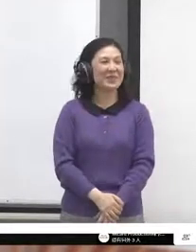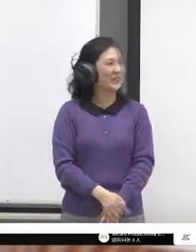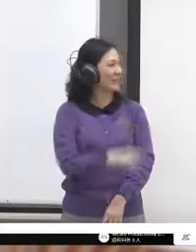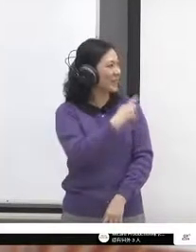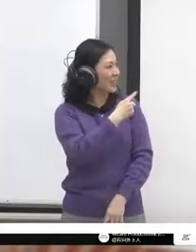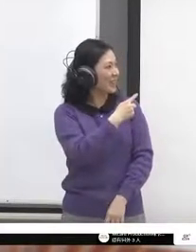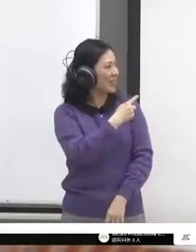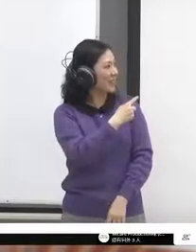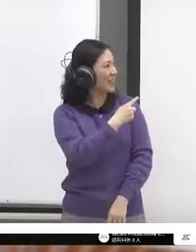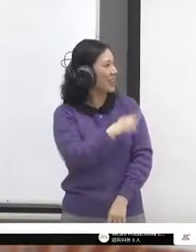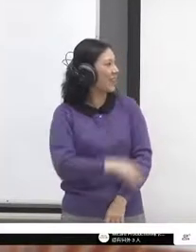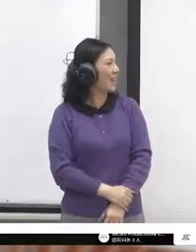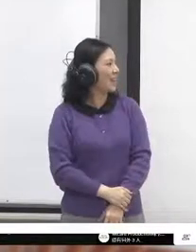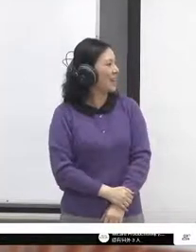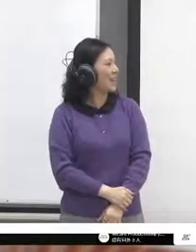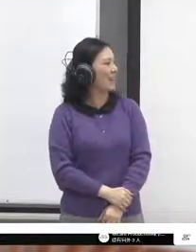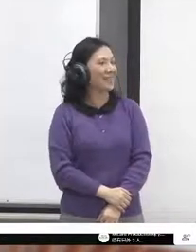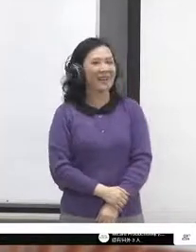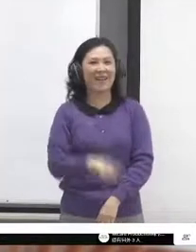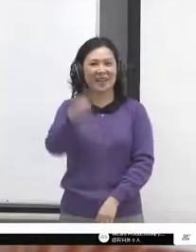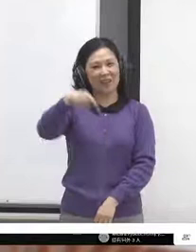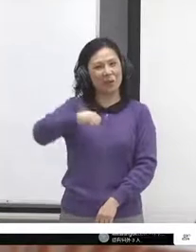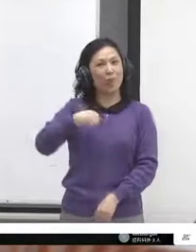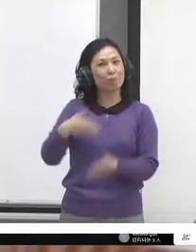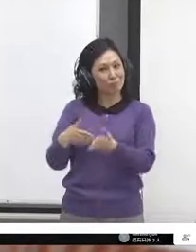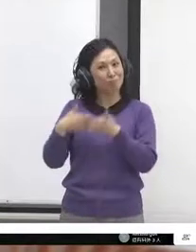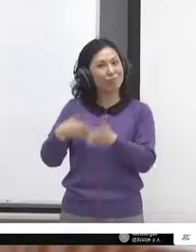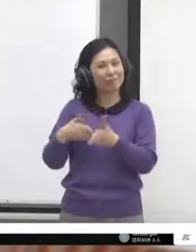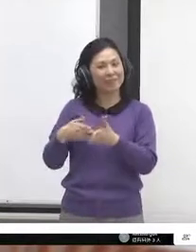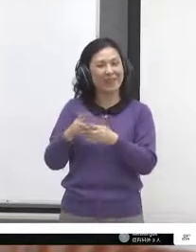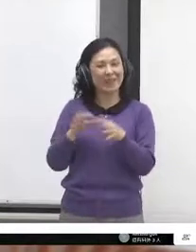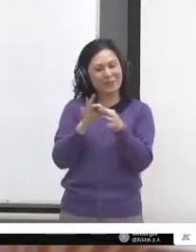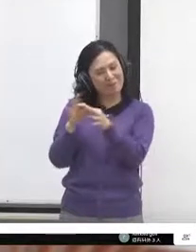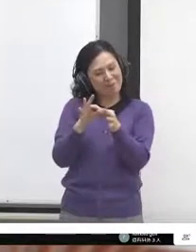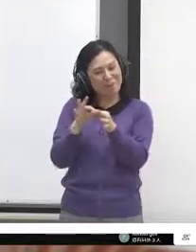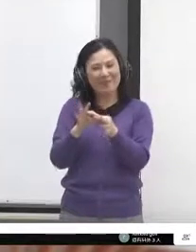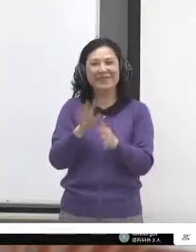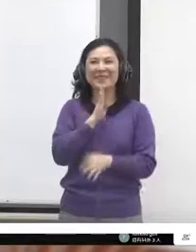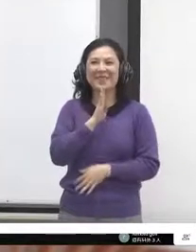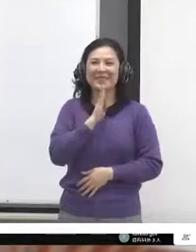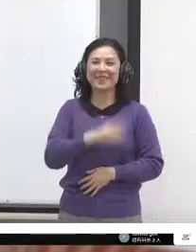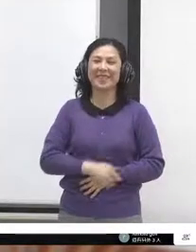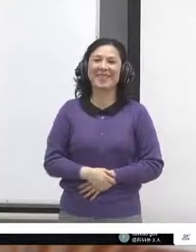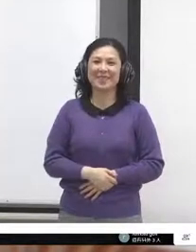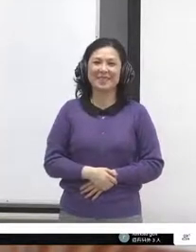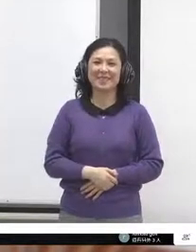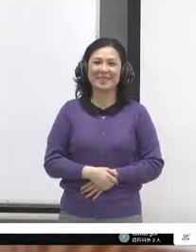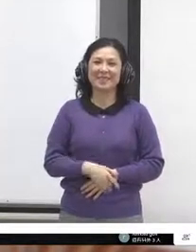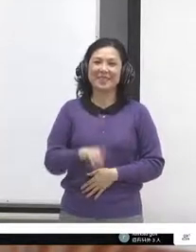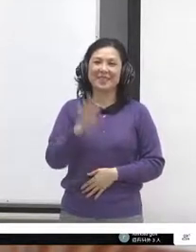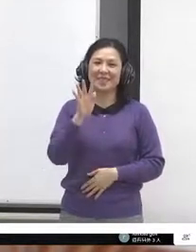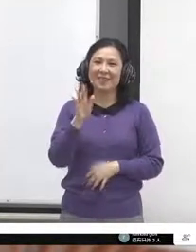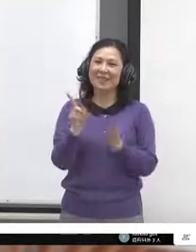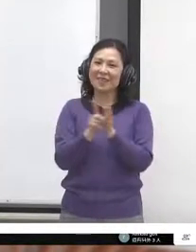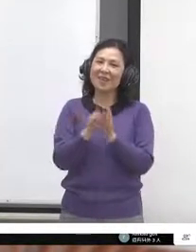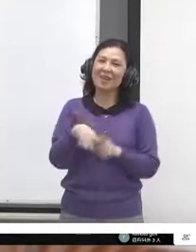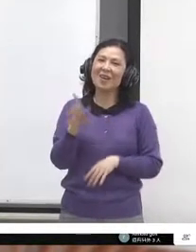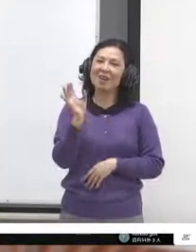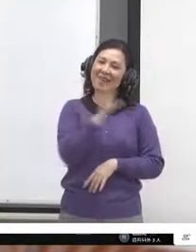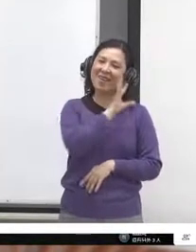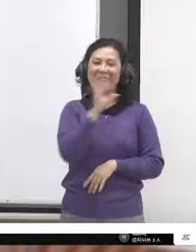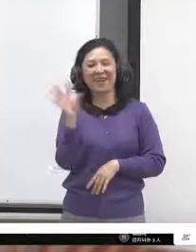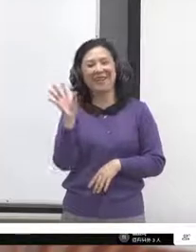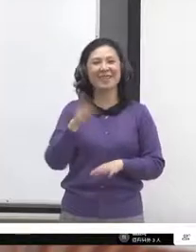very important things for us to connect. And sometimes we sing and dance, and it's also very important for us